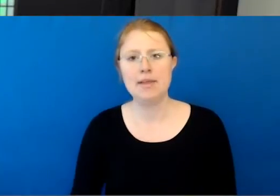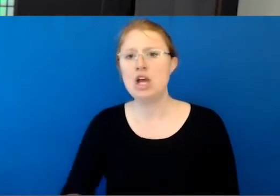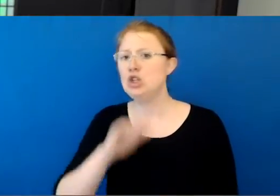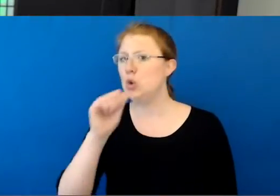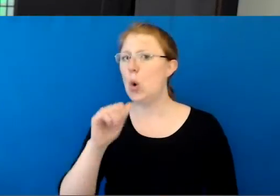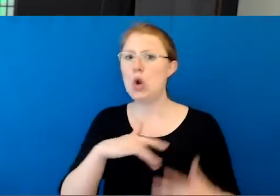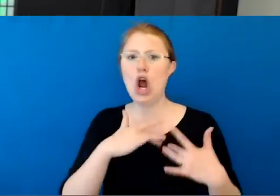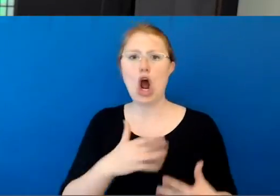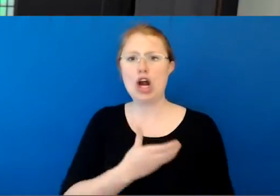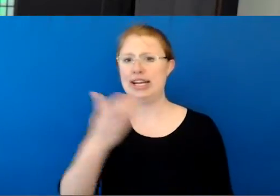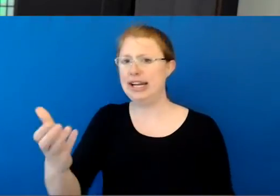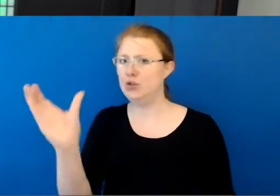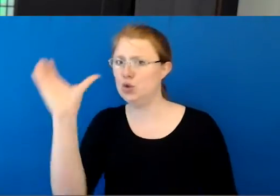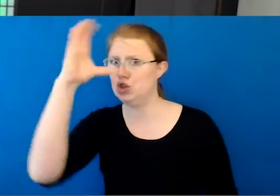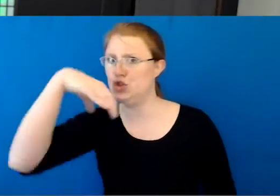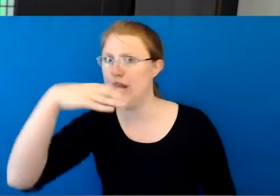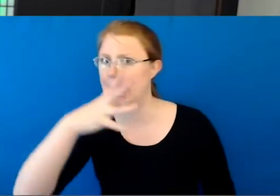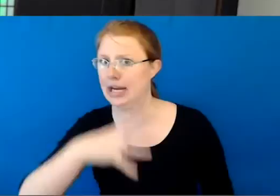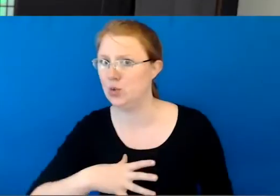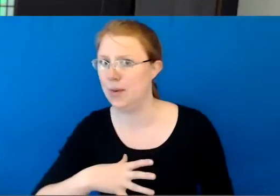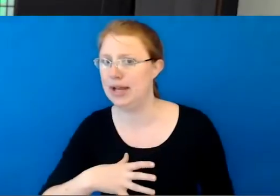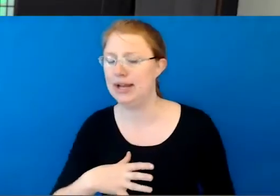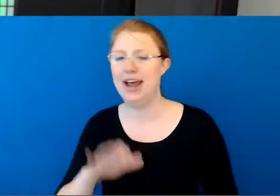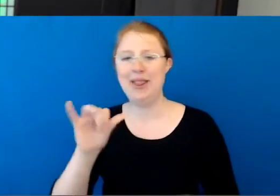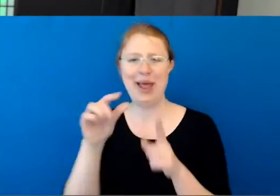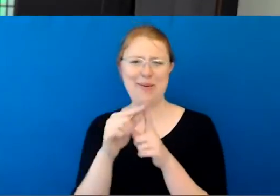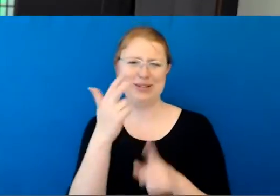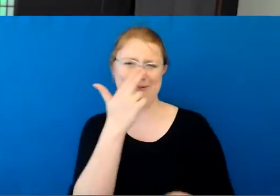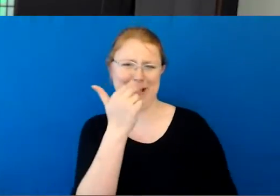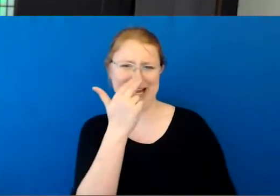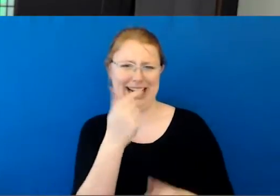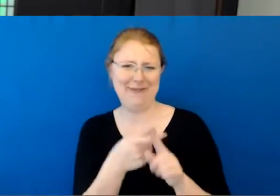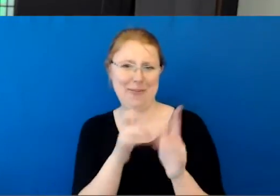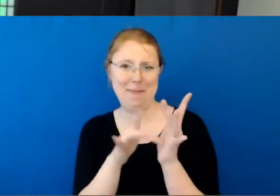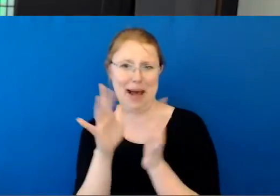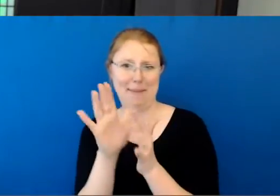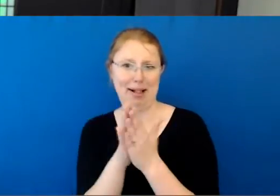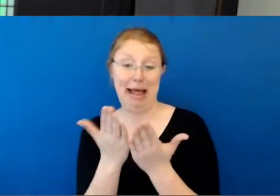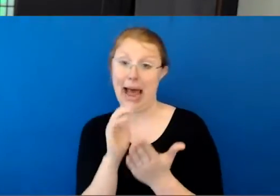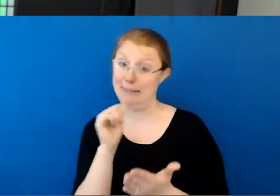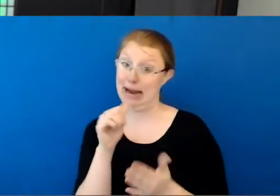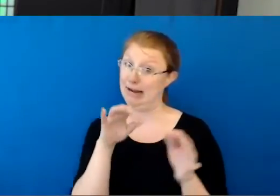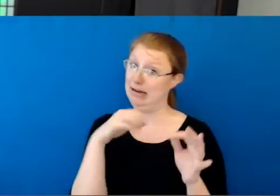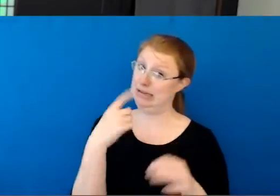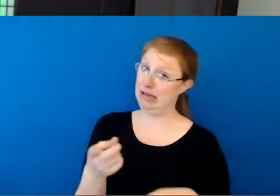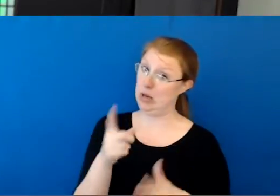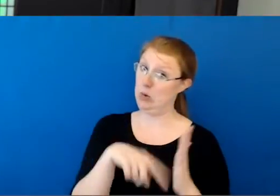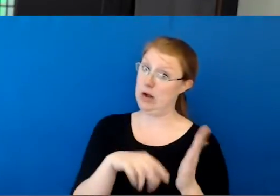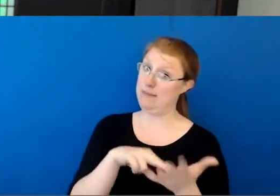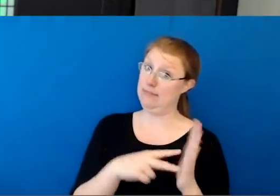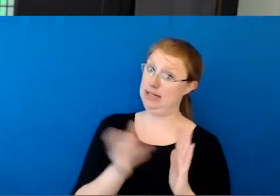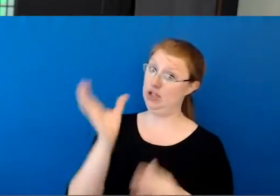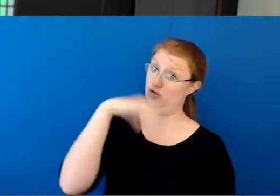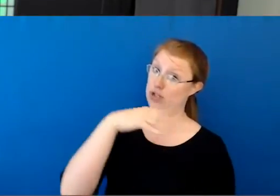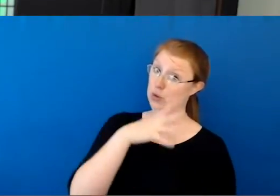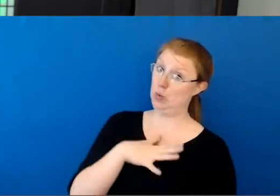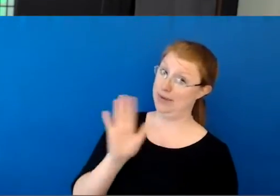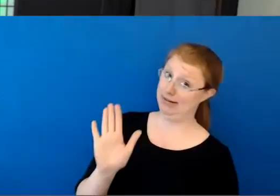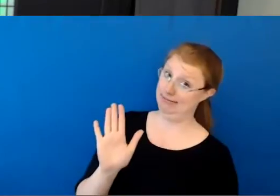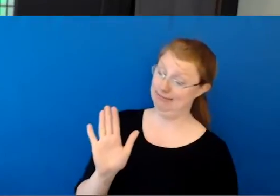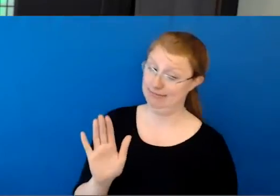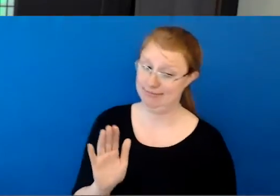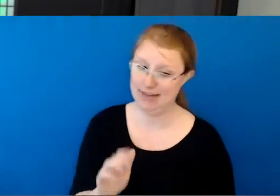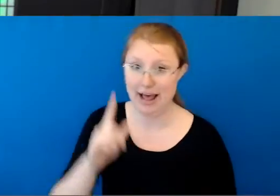fool to give his heart to many women. And this is in verses 2 and 3. He would be a fool to give his heart to many